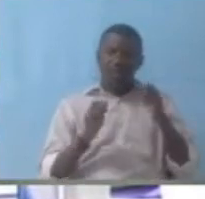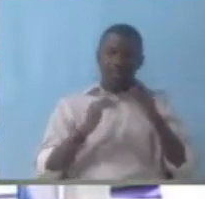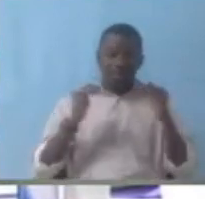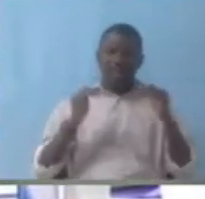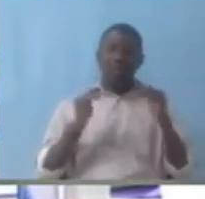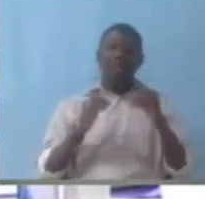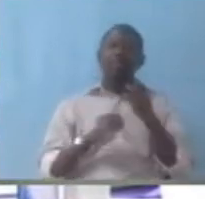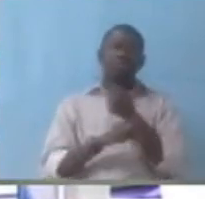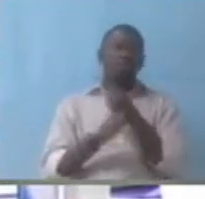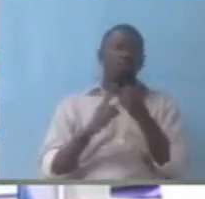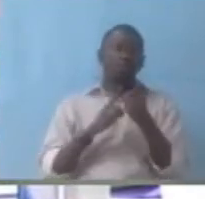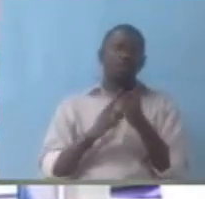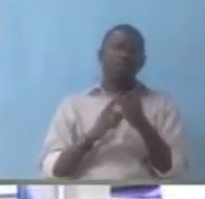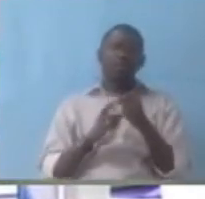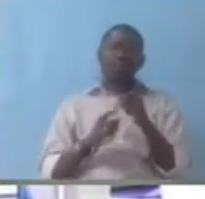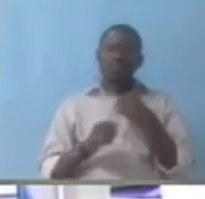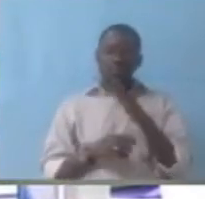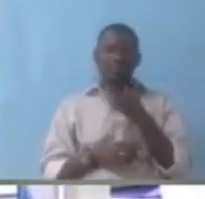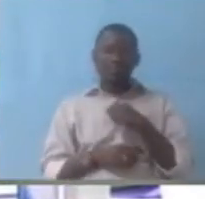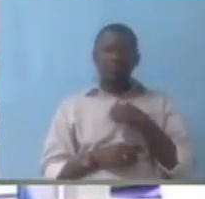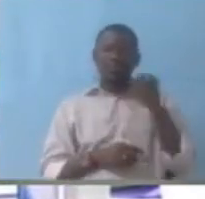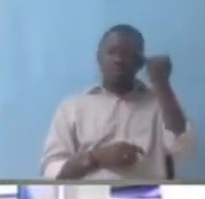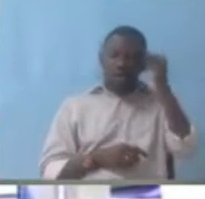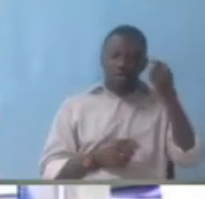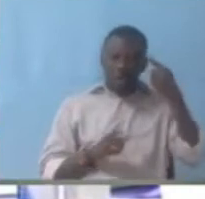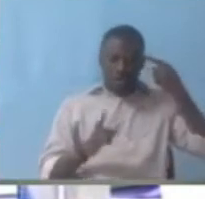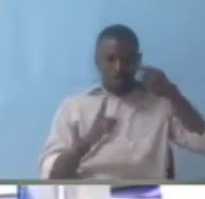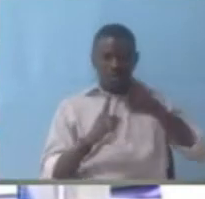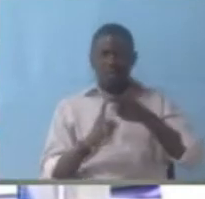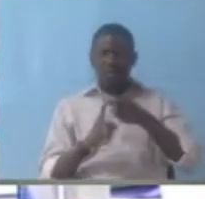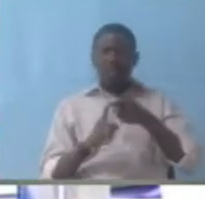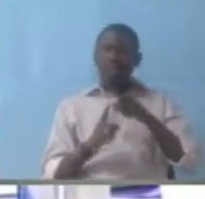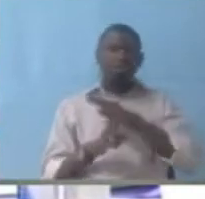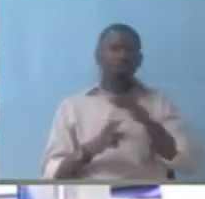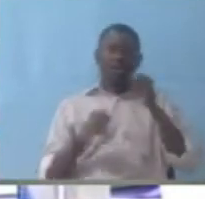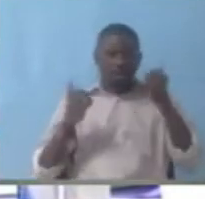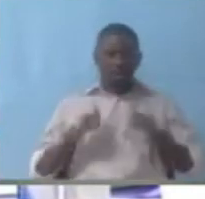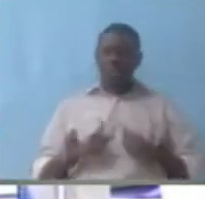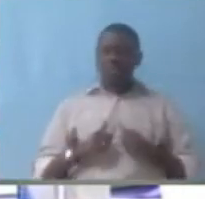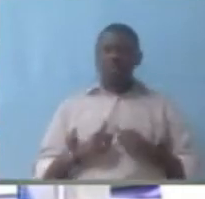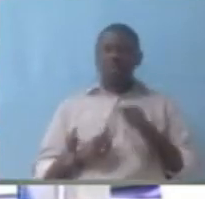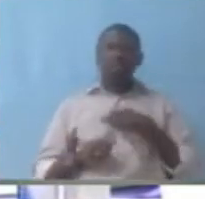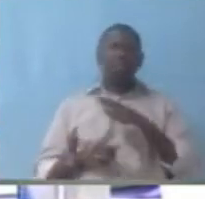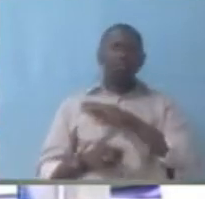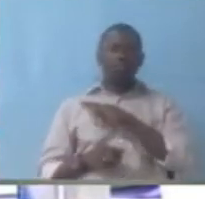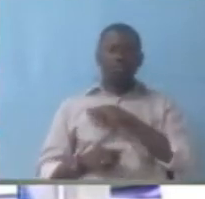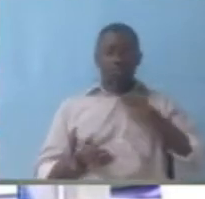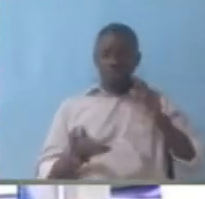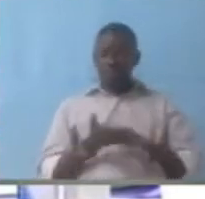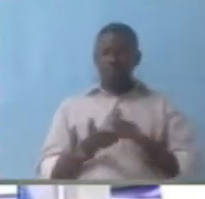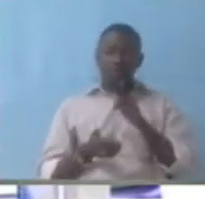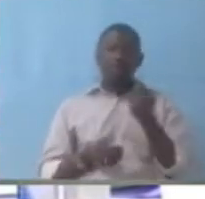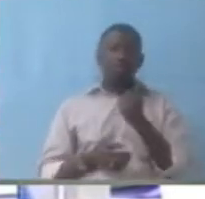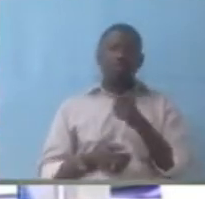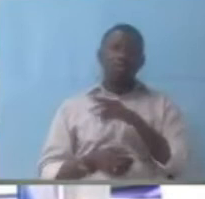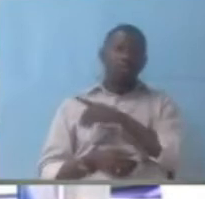happen. Perhaps that was your aim and that was your objective, but it definitely did not happen. And you have also confirmed that because they did